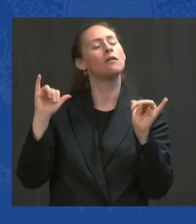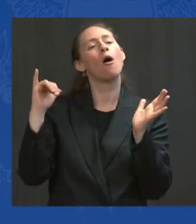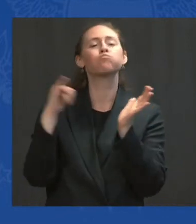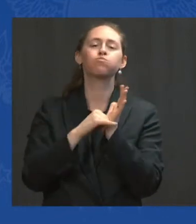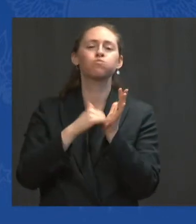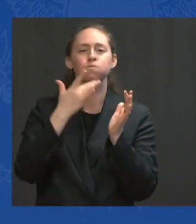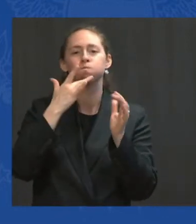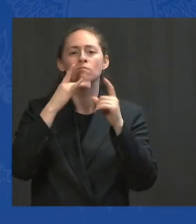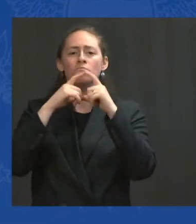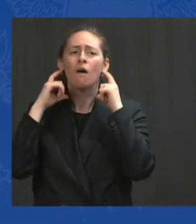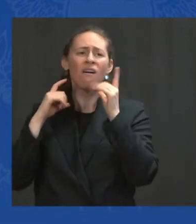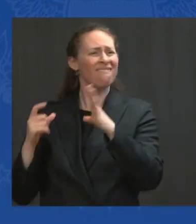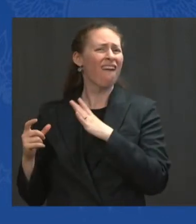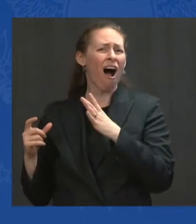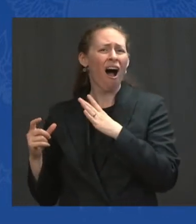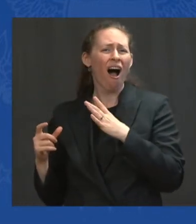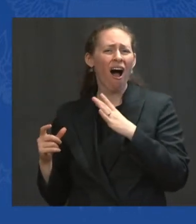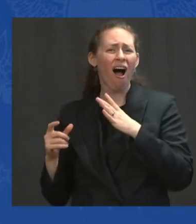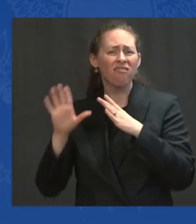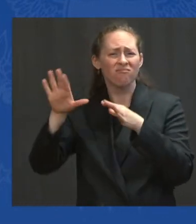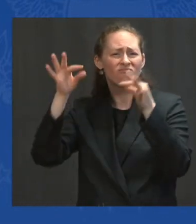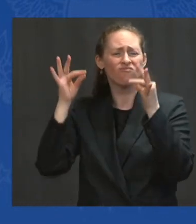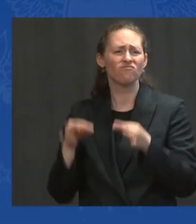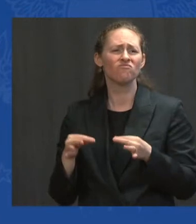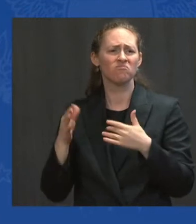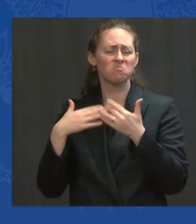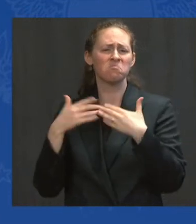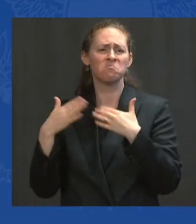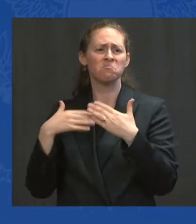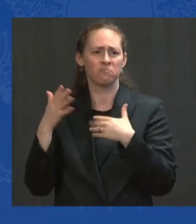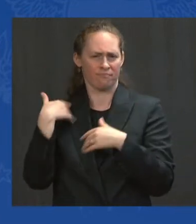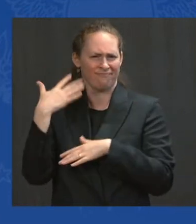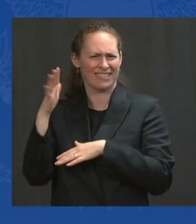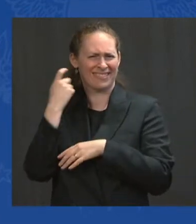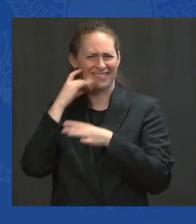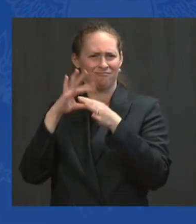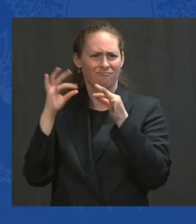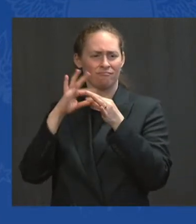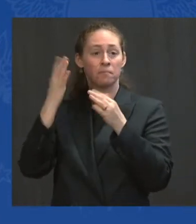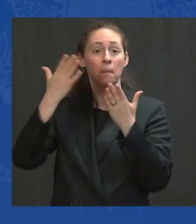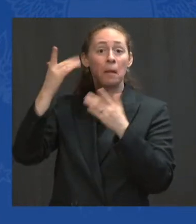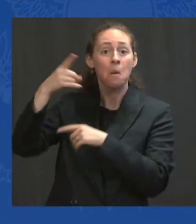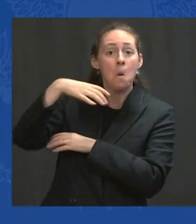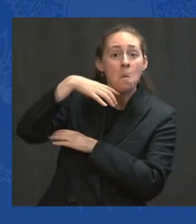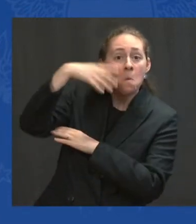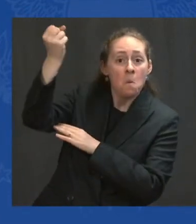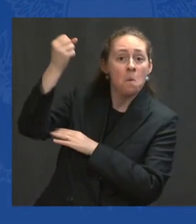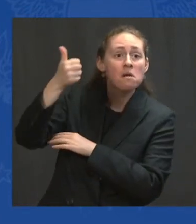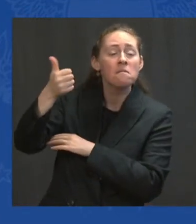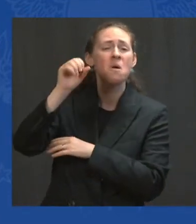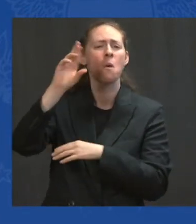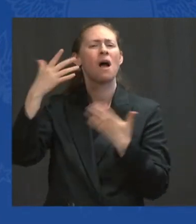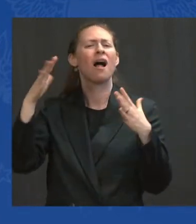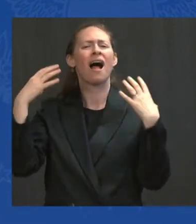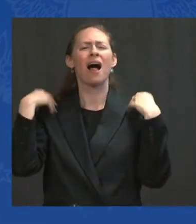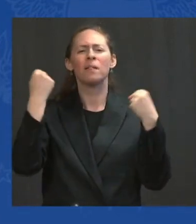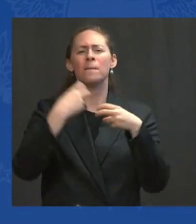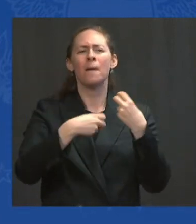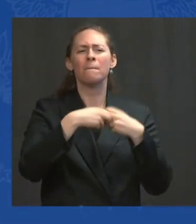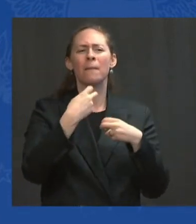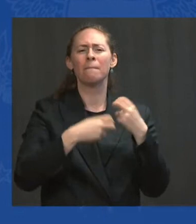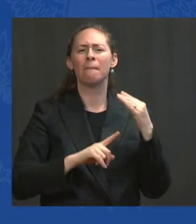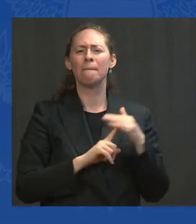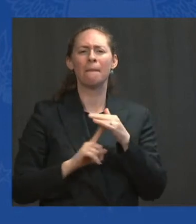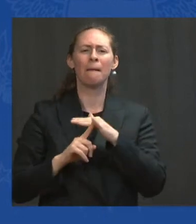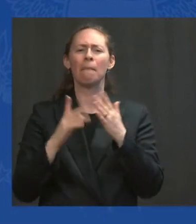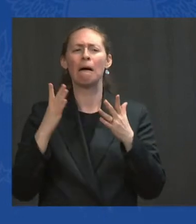of reasons. The two that I gave a moment ago, age or underlying condition, or just a great degree of risk aversion, you